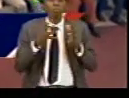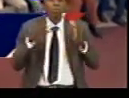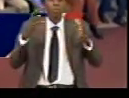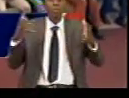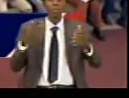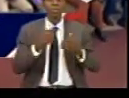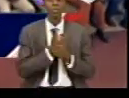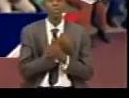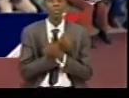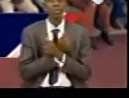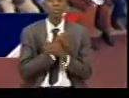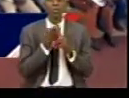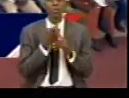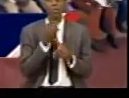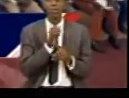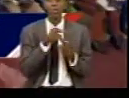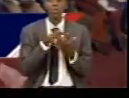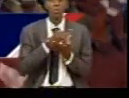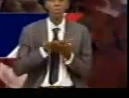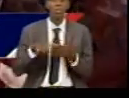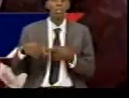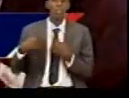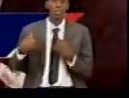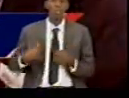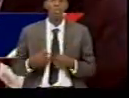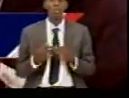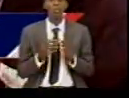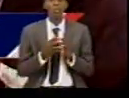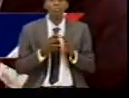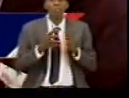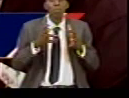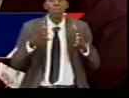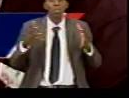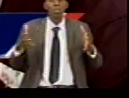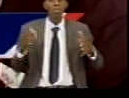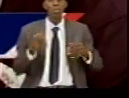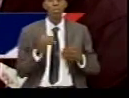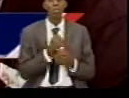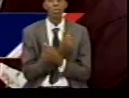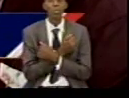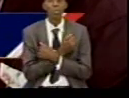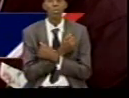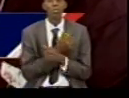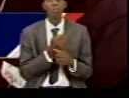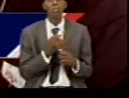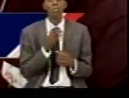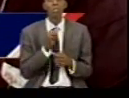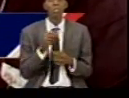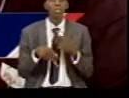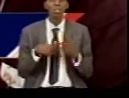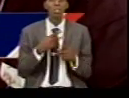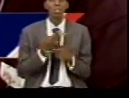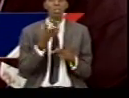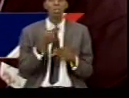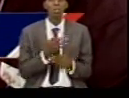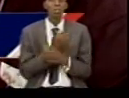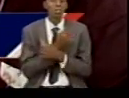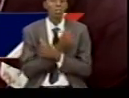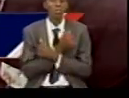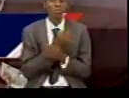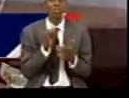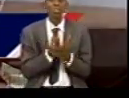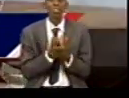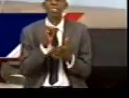love from a purified heart. Abounding love, a kind of love that